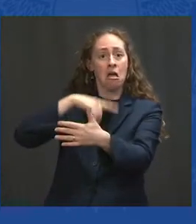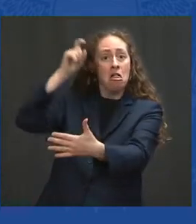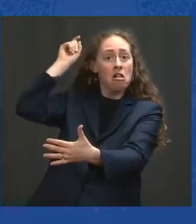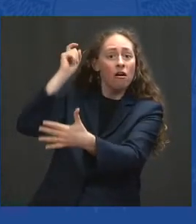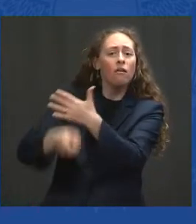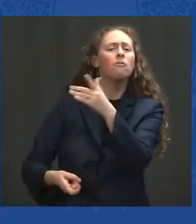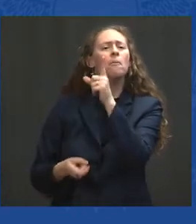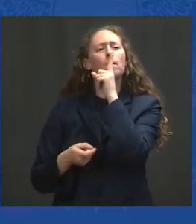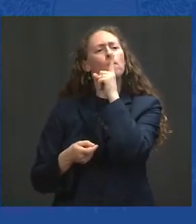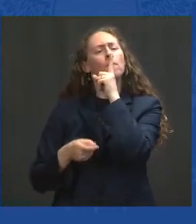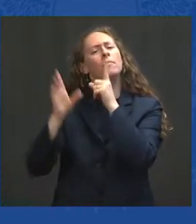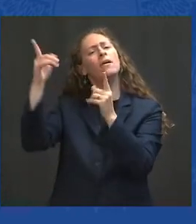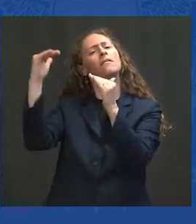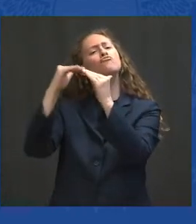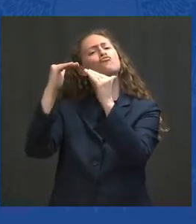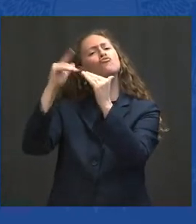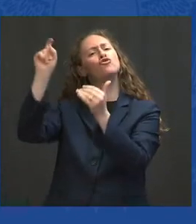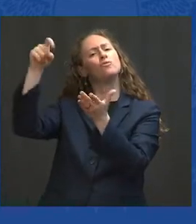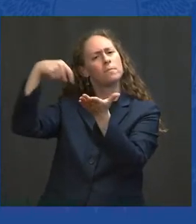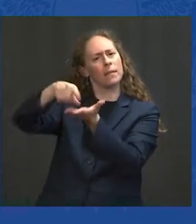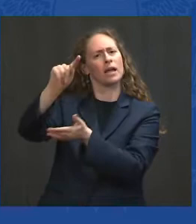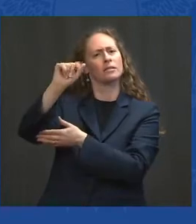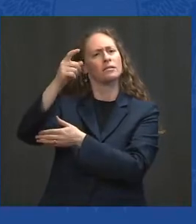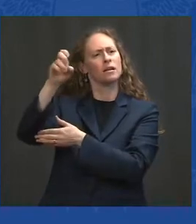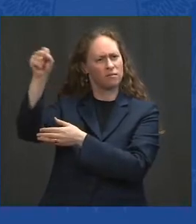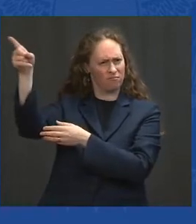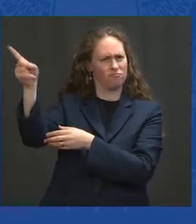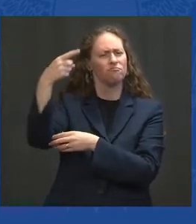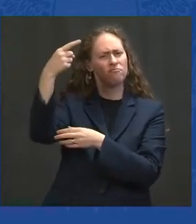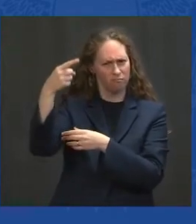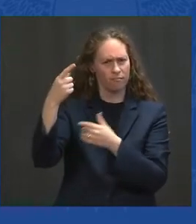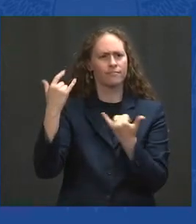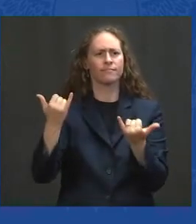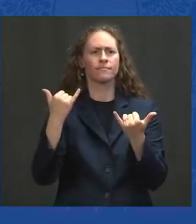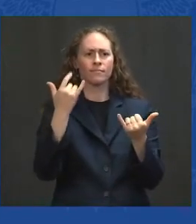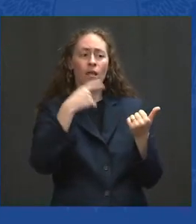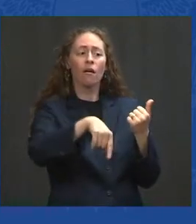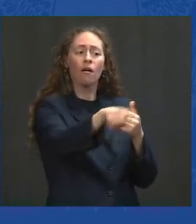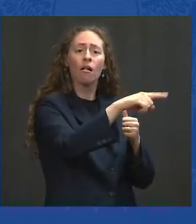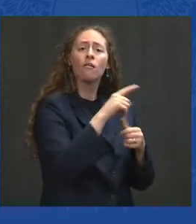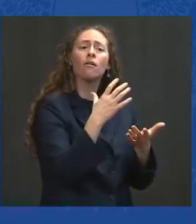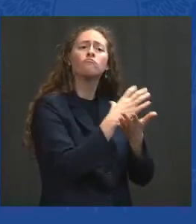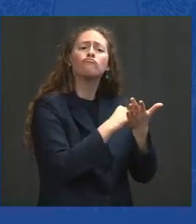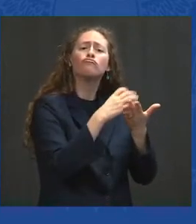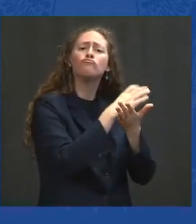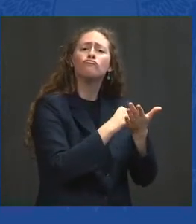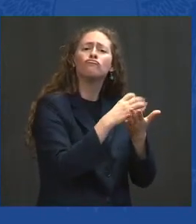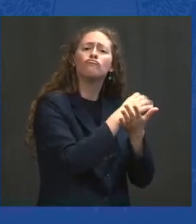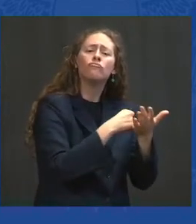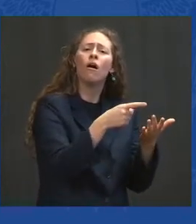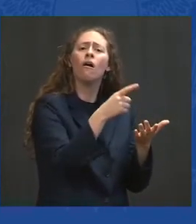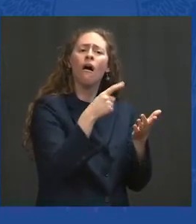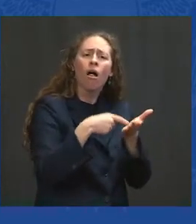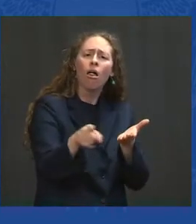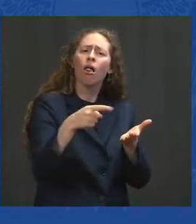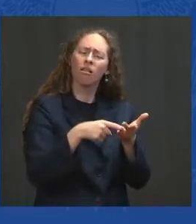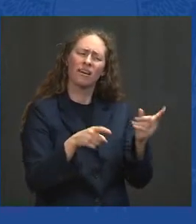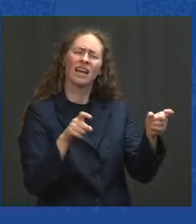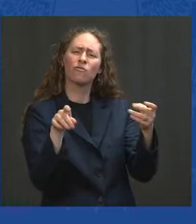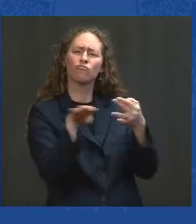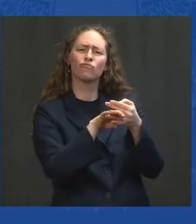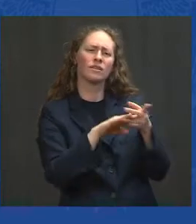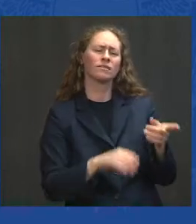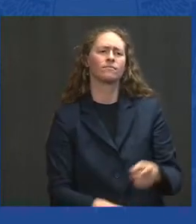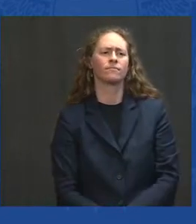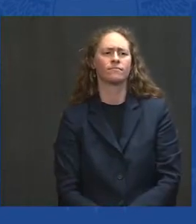share. Because people who are working hard and paying taxes deserve a break. That's why, excuse